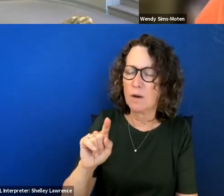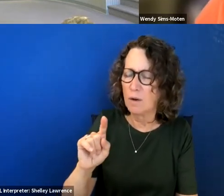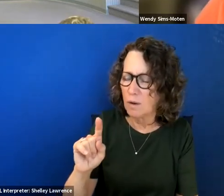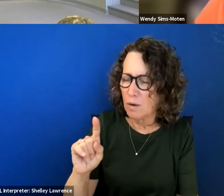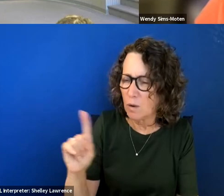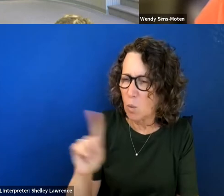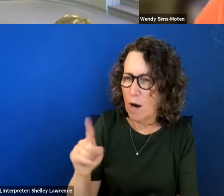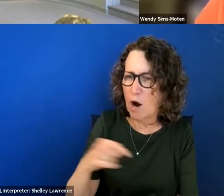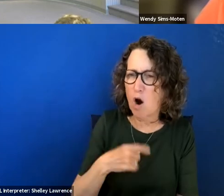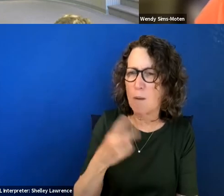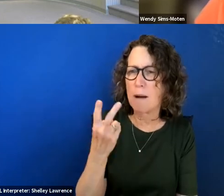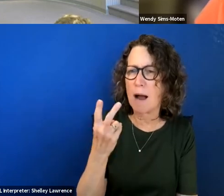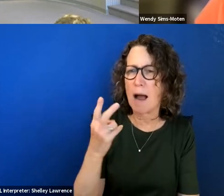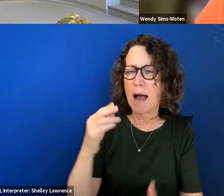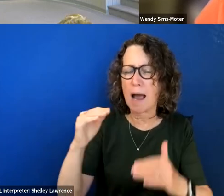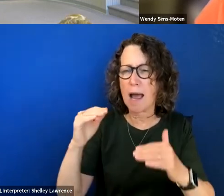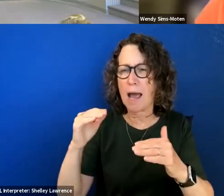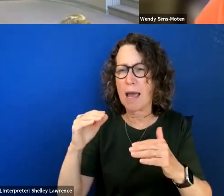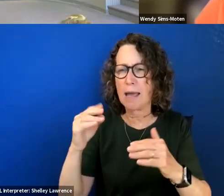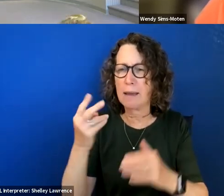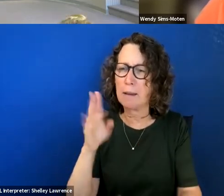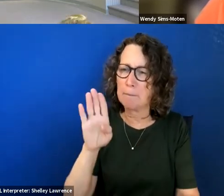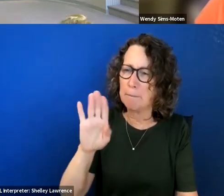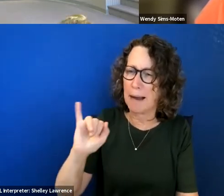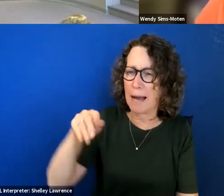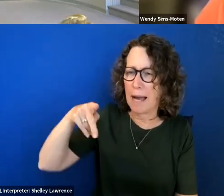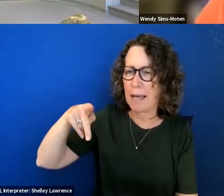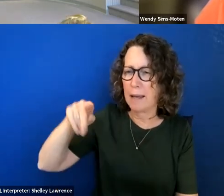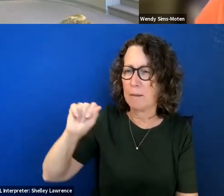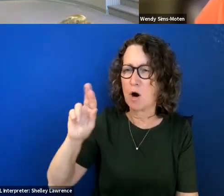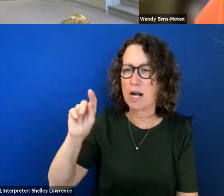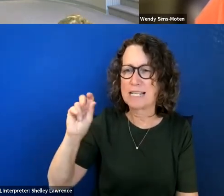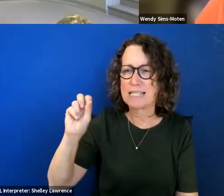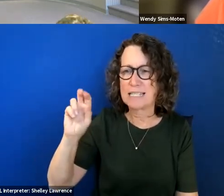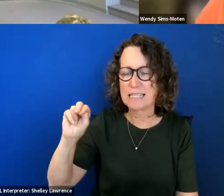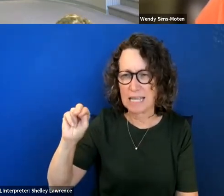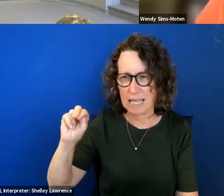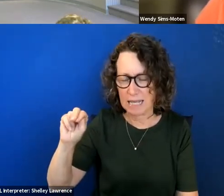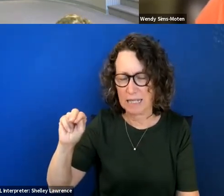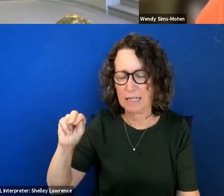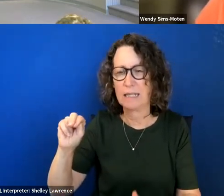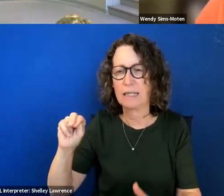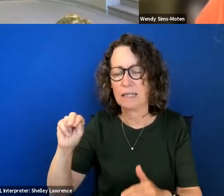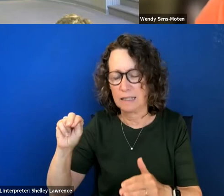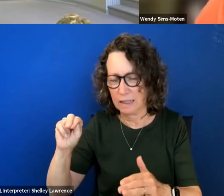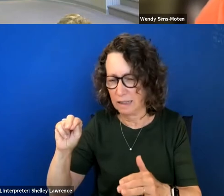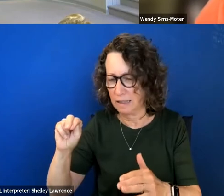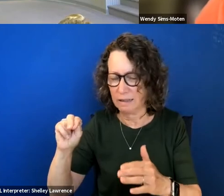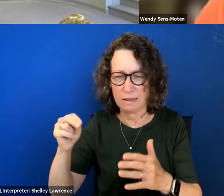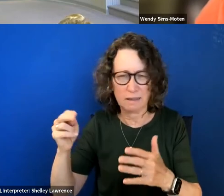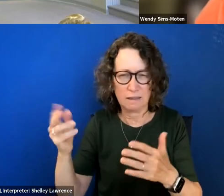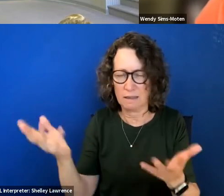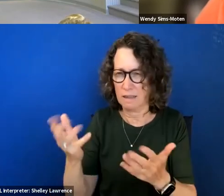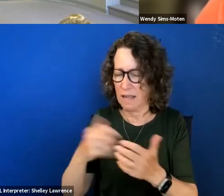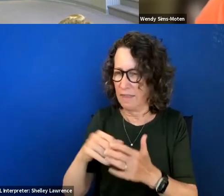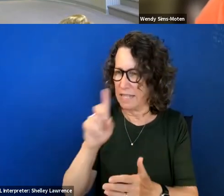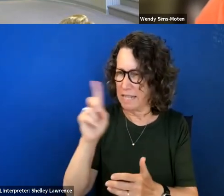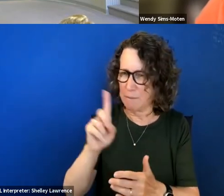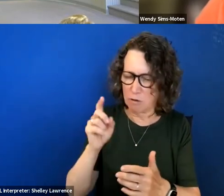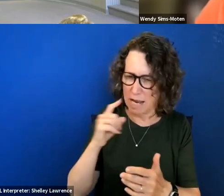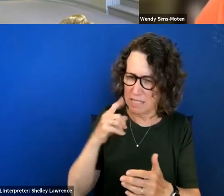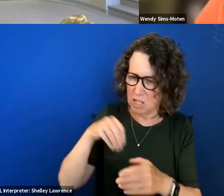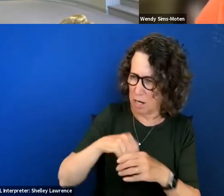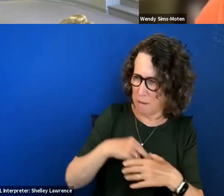bipartisan judges today to witness the Secretary of State being in my office? The Democrat Secretary of State being in